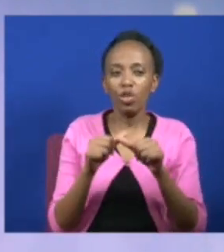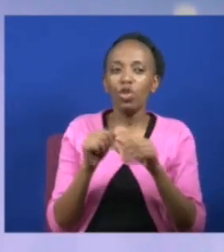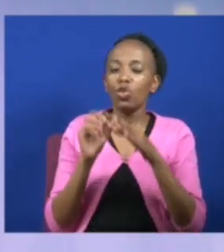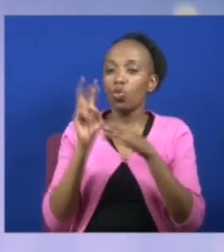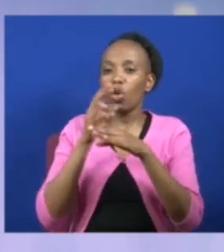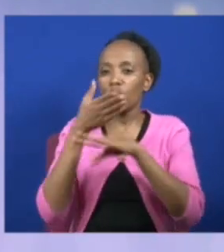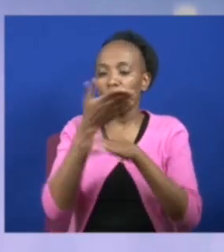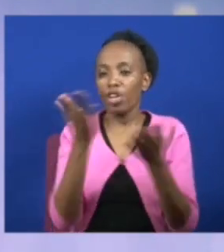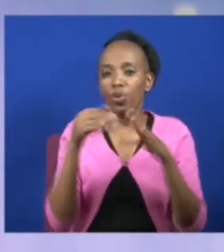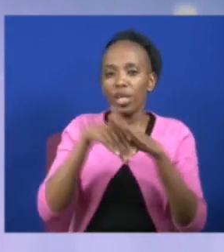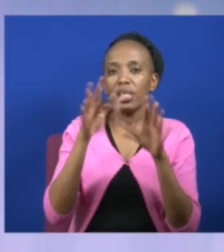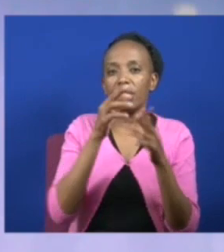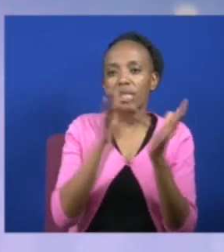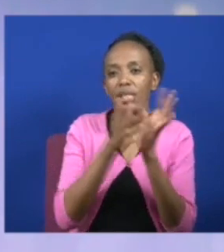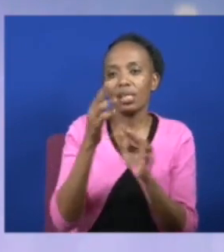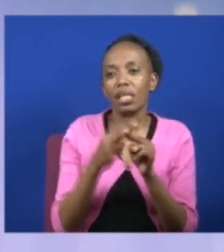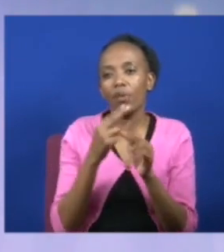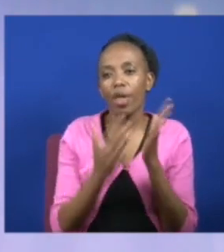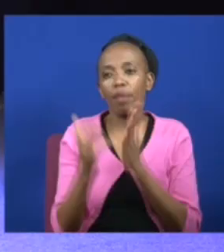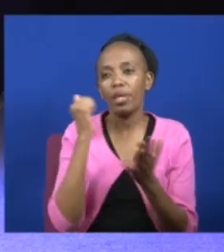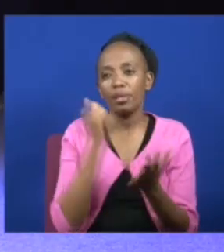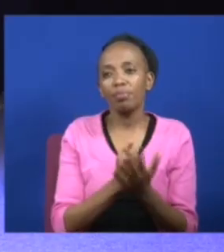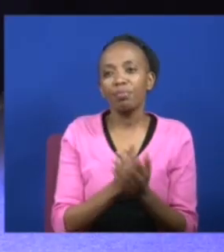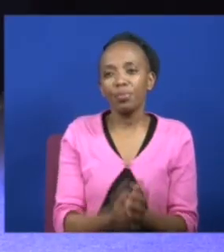watch over you. In Jesus' name, amen.